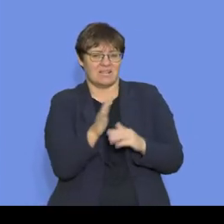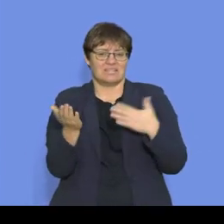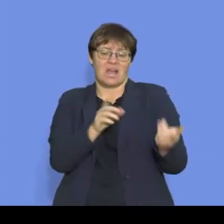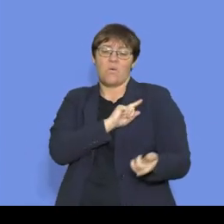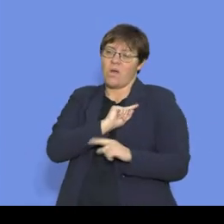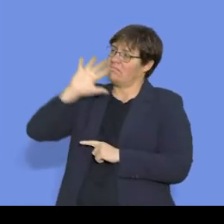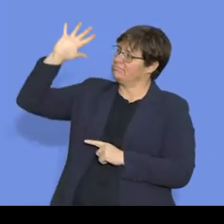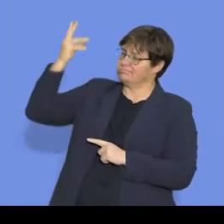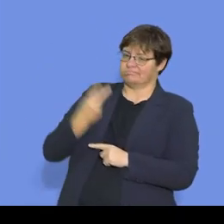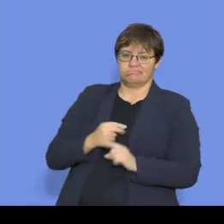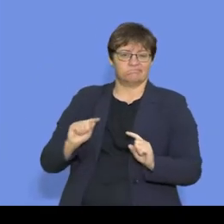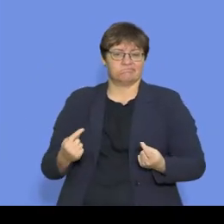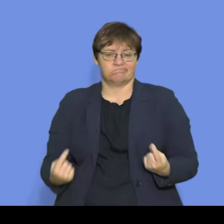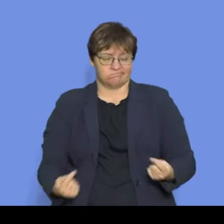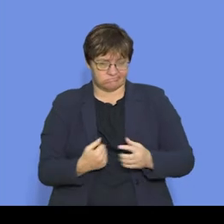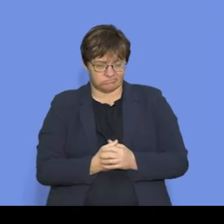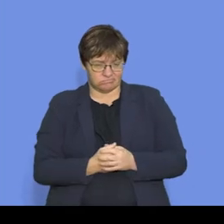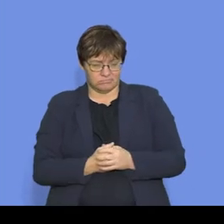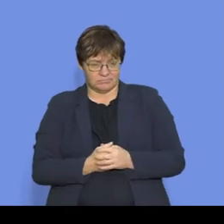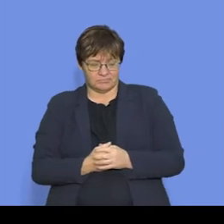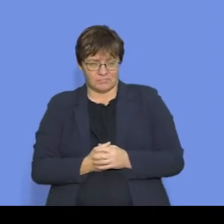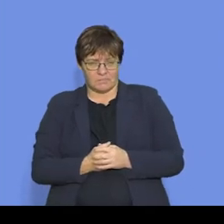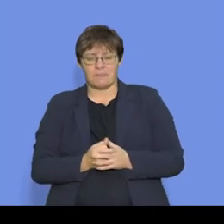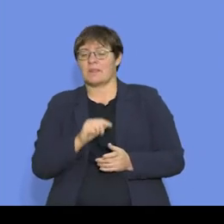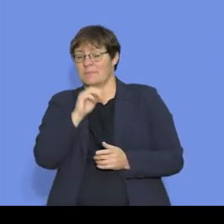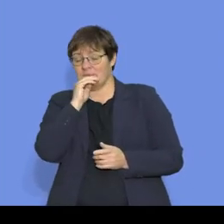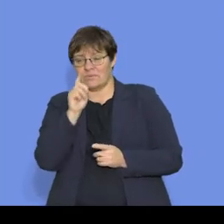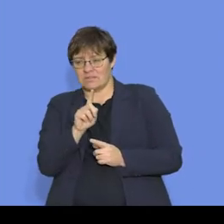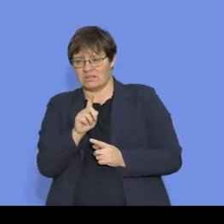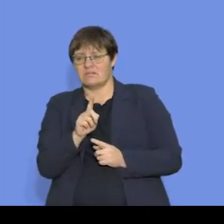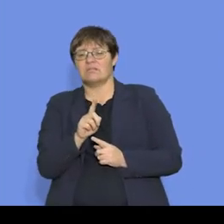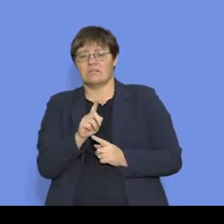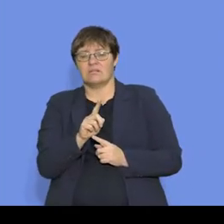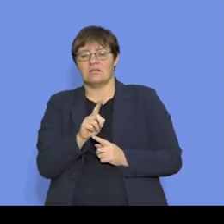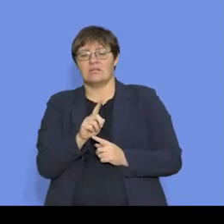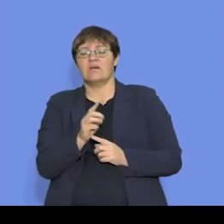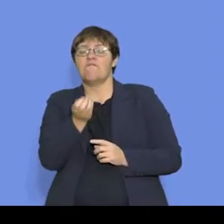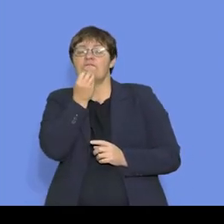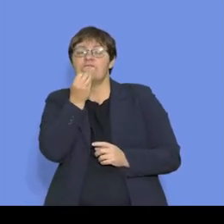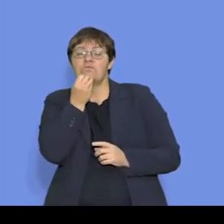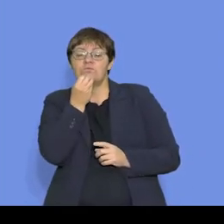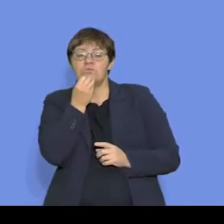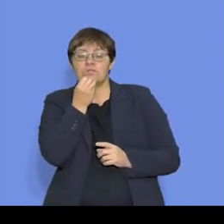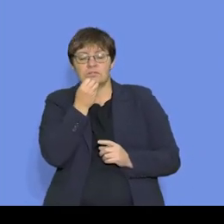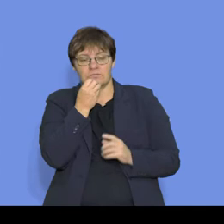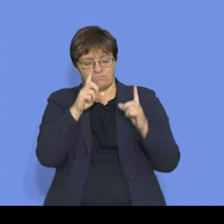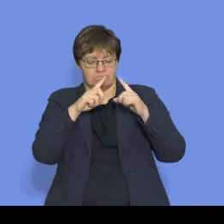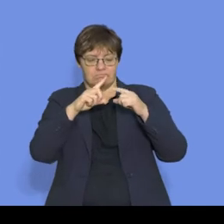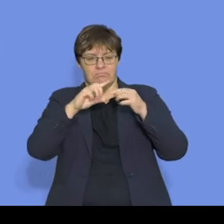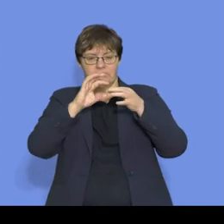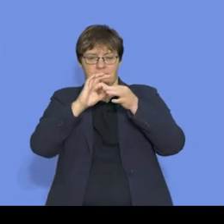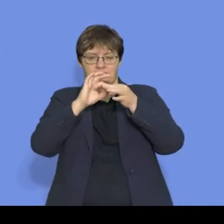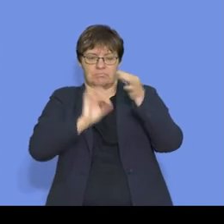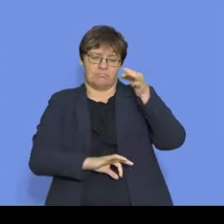of plants. And this would basically break down your ecological food chains.